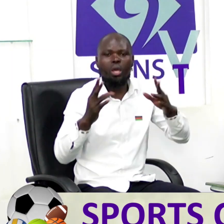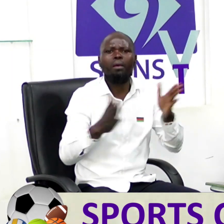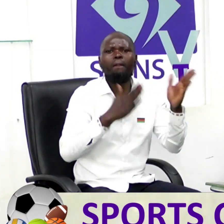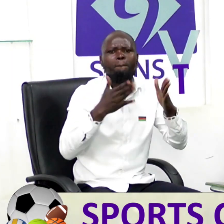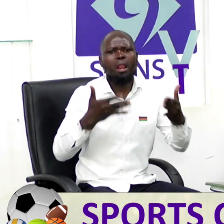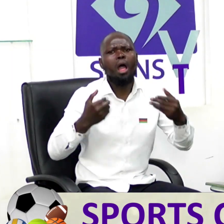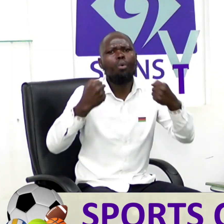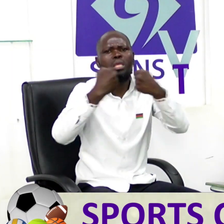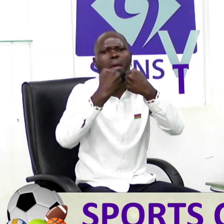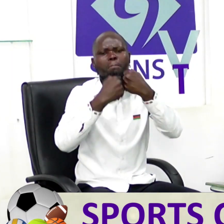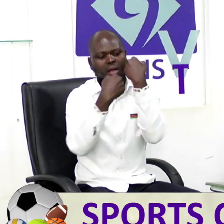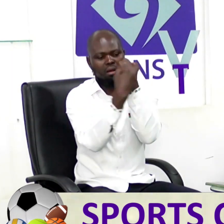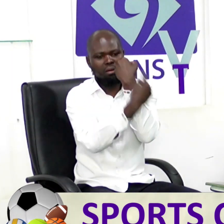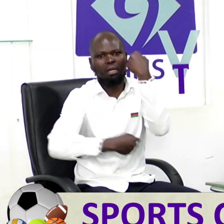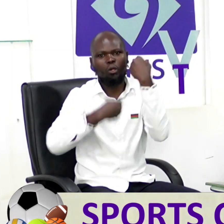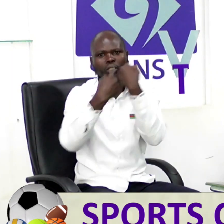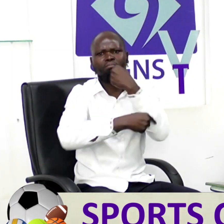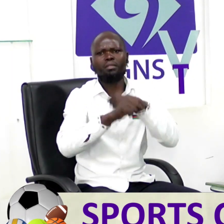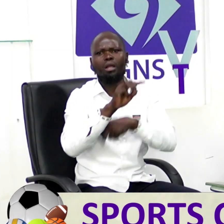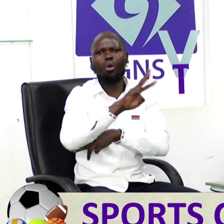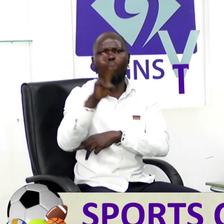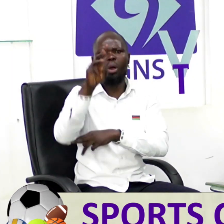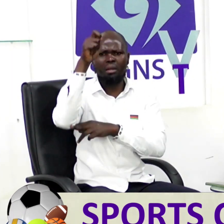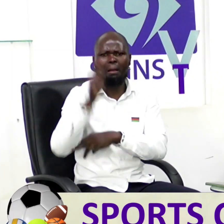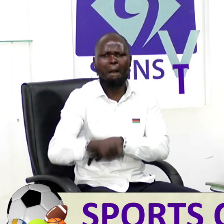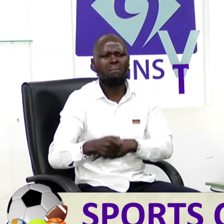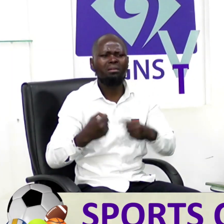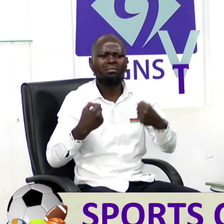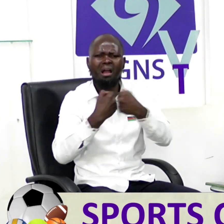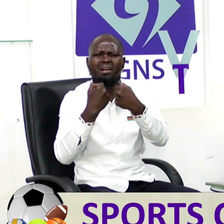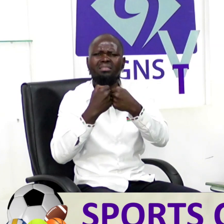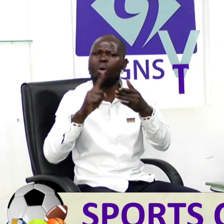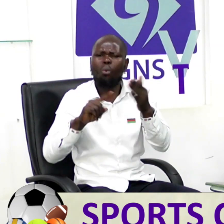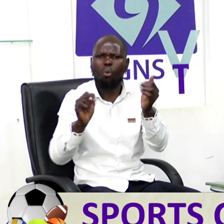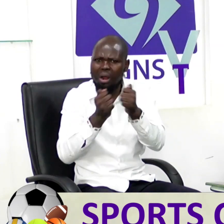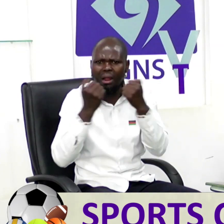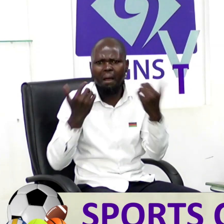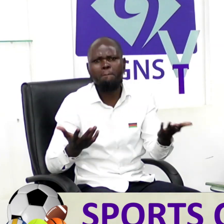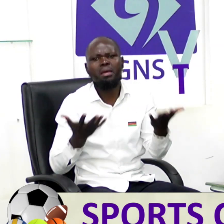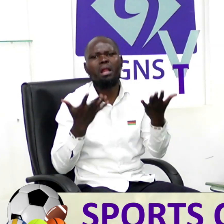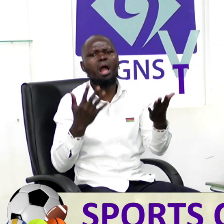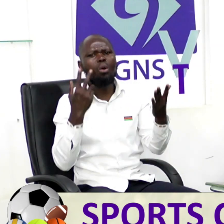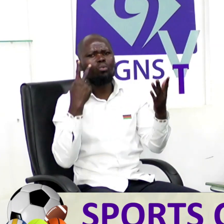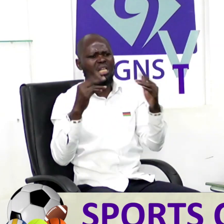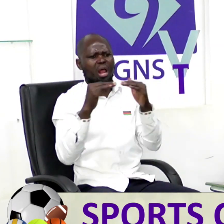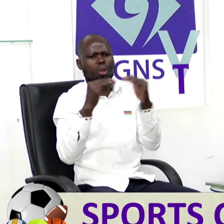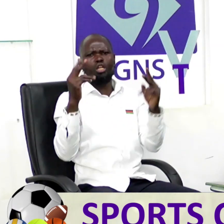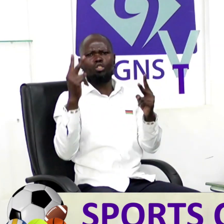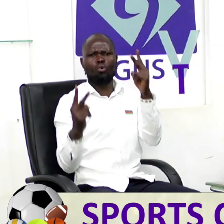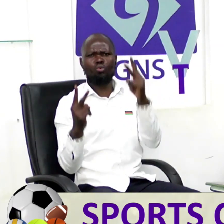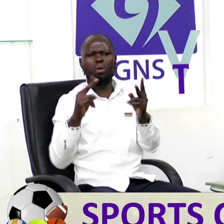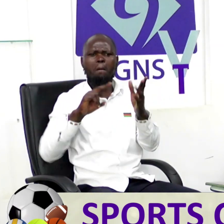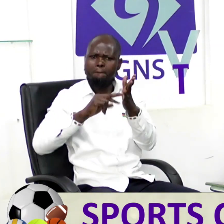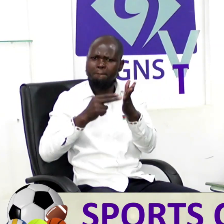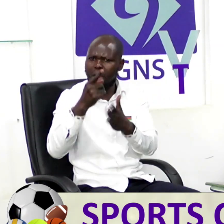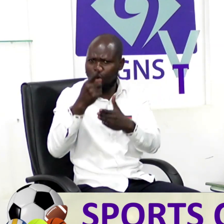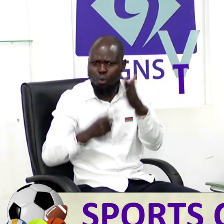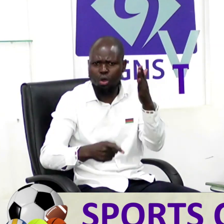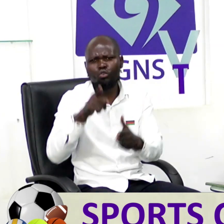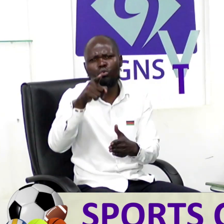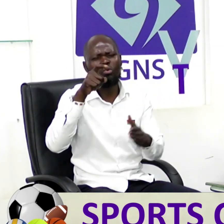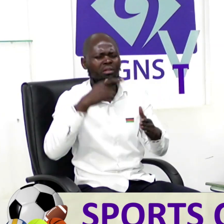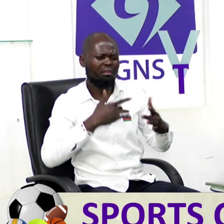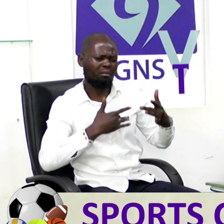and they're very energized to go back to the field. Now on the other match, Sheffield United against West Ham, I don't know what happened because it was